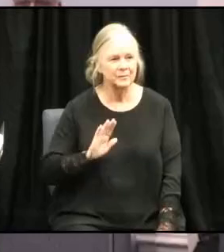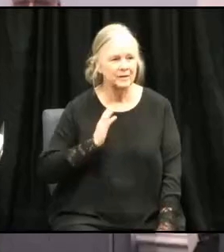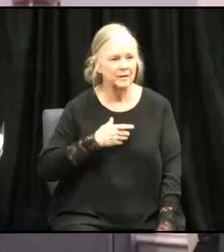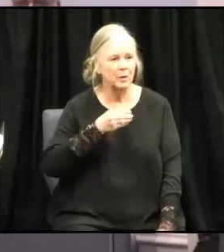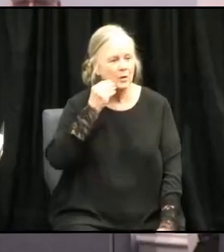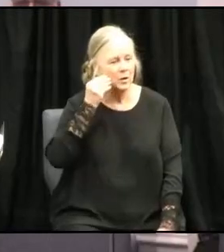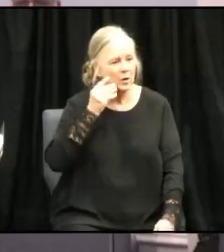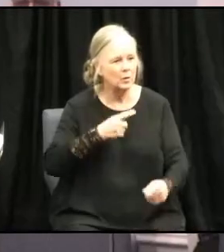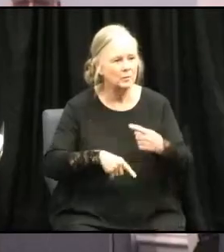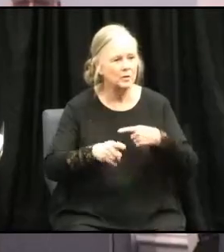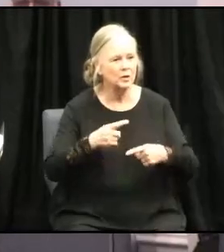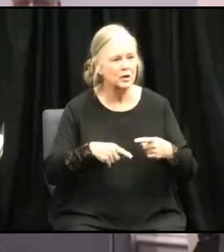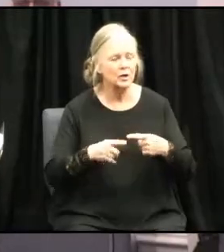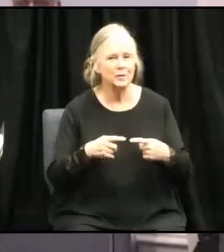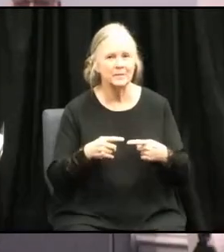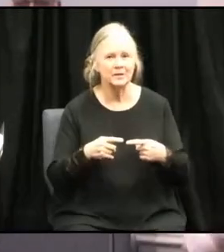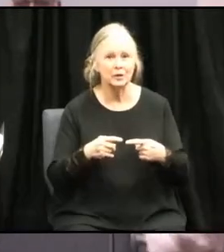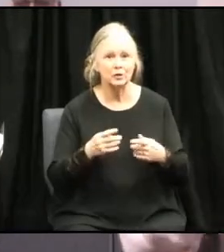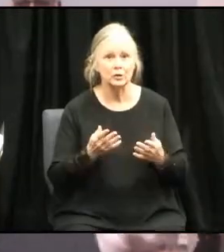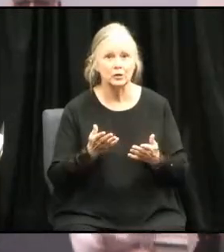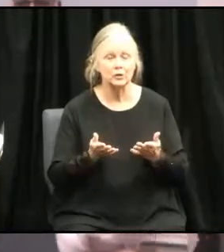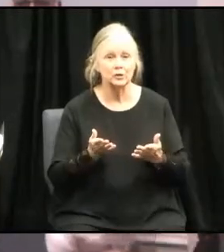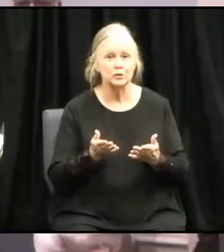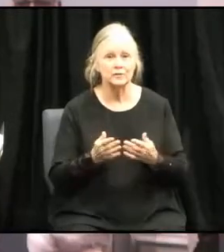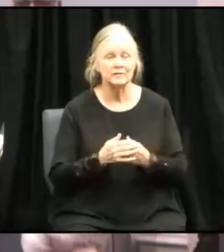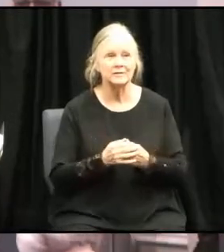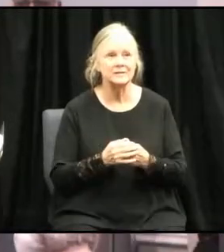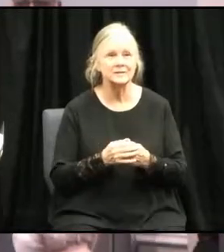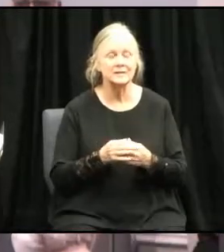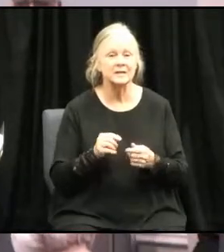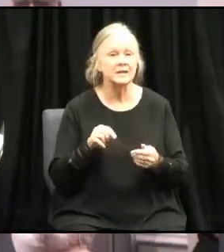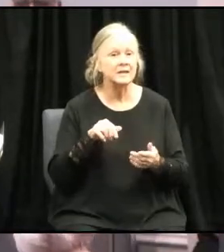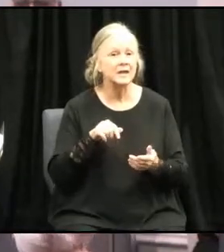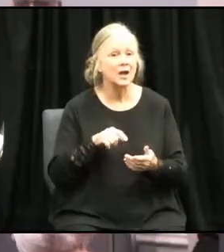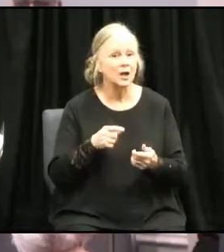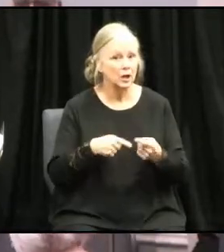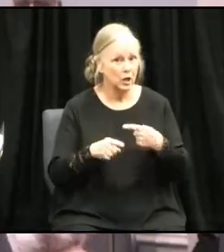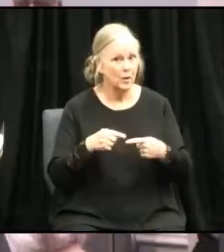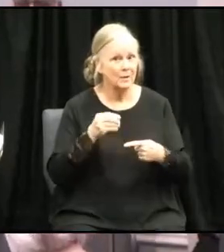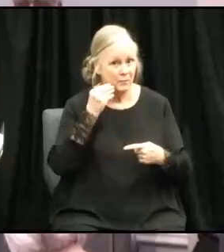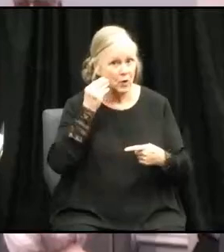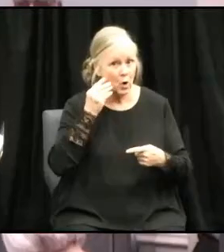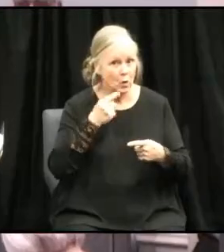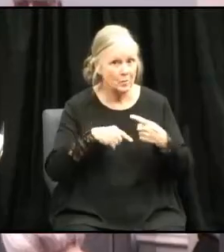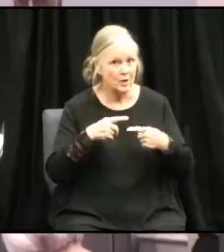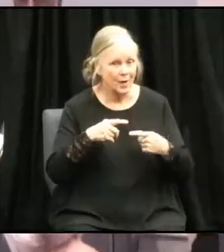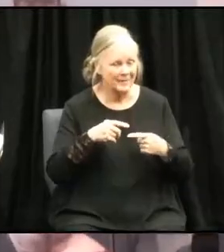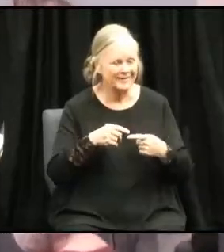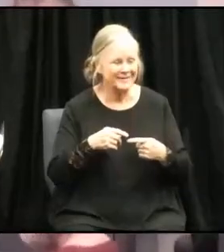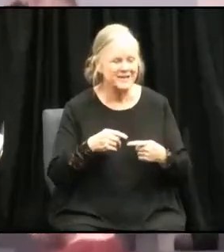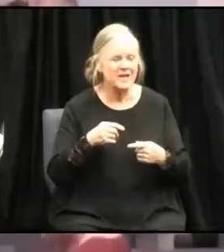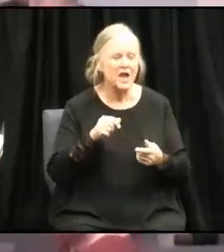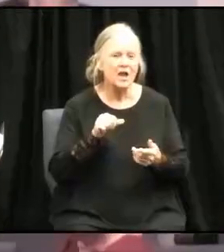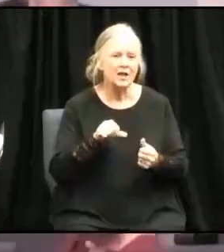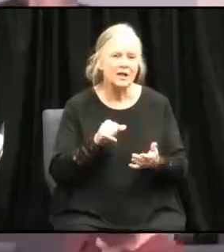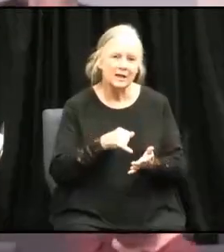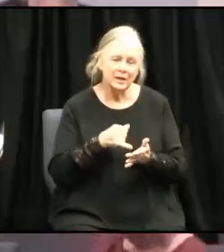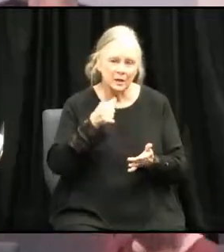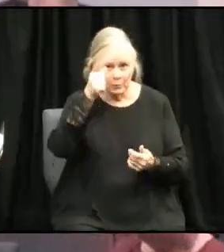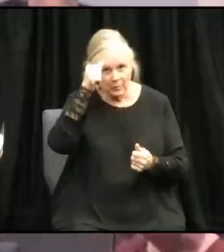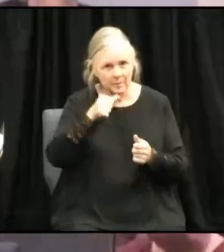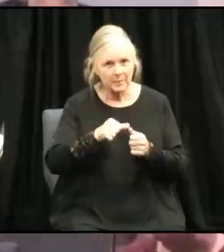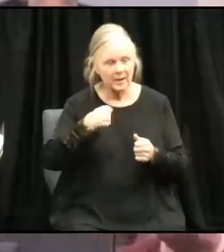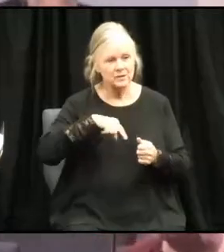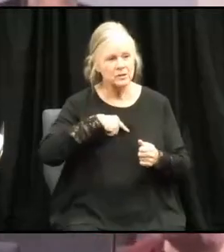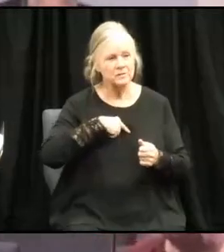Thanksgiving service, one of the things that this does is it reminds us not only of the friendships and the fellowships